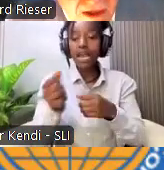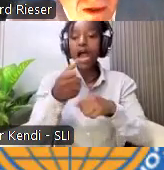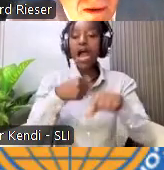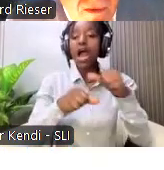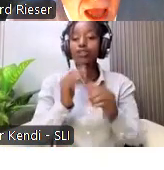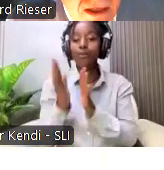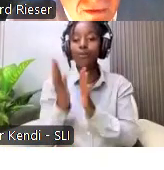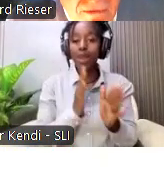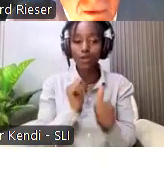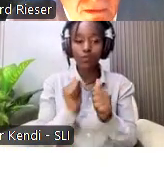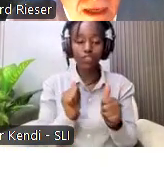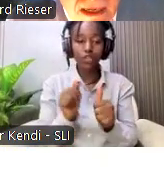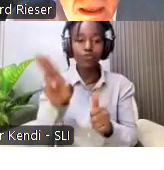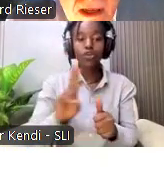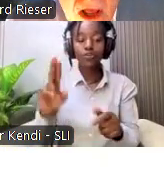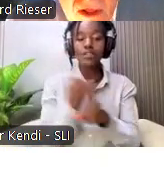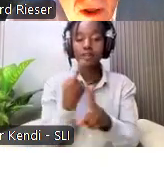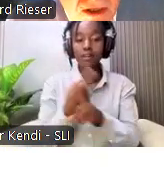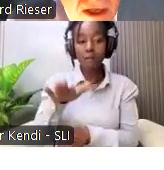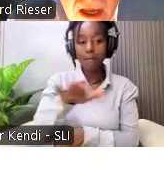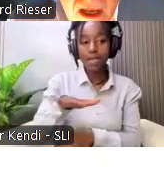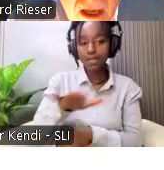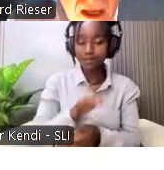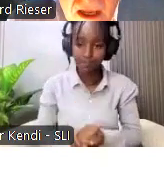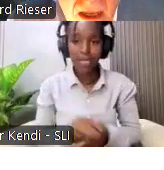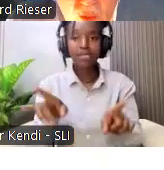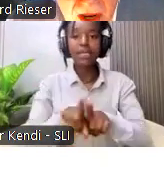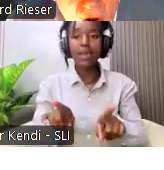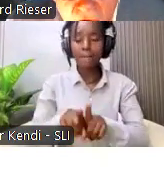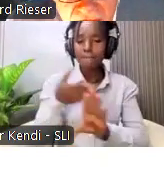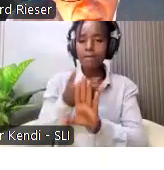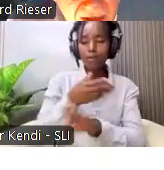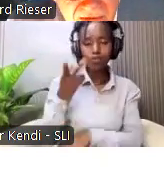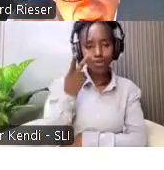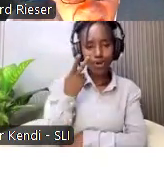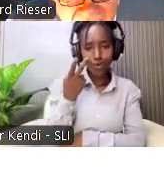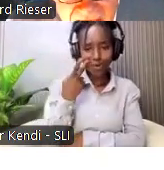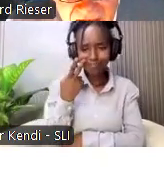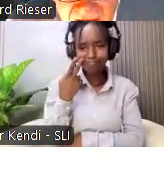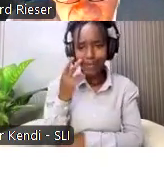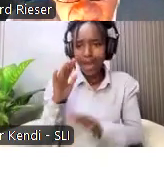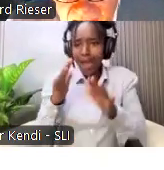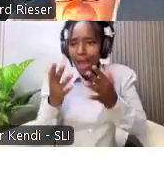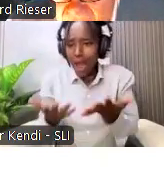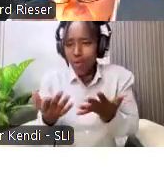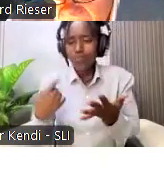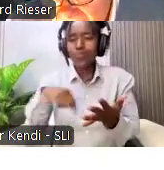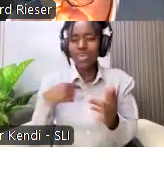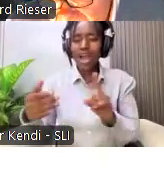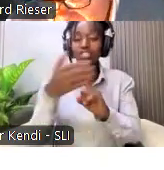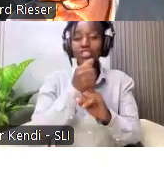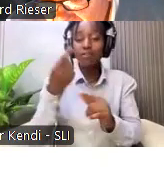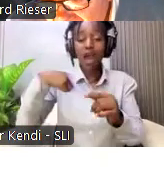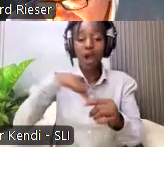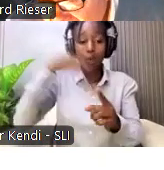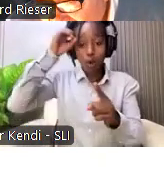going to the heads of government meeting that we are not hitting the target with